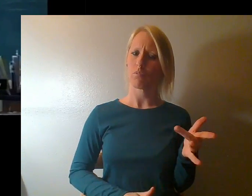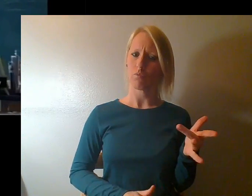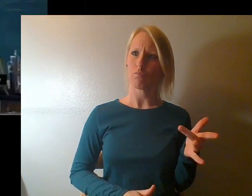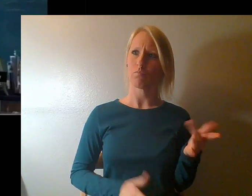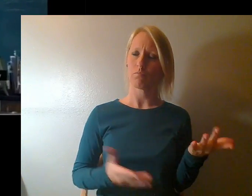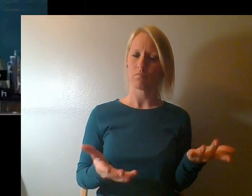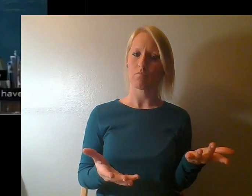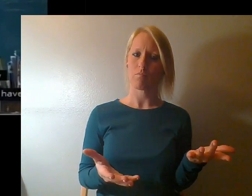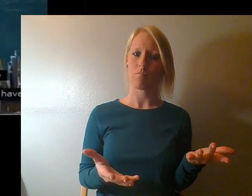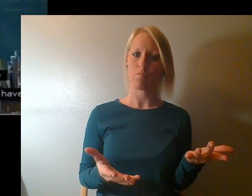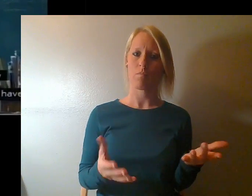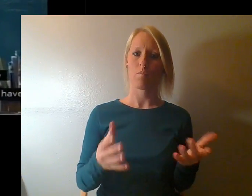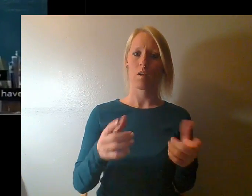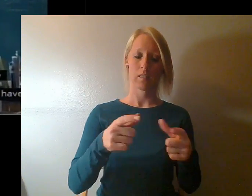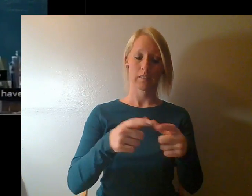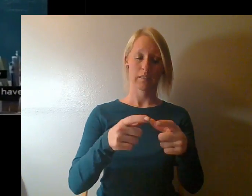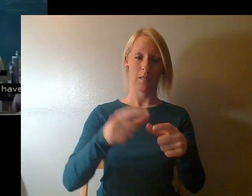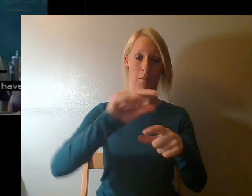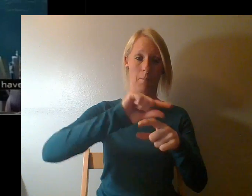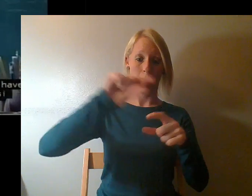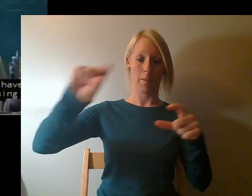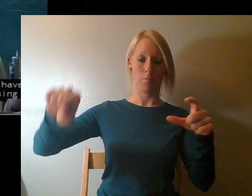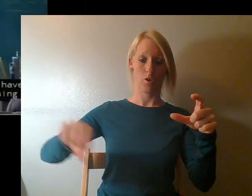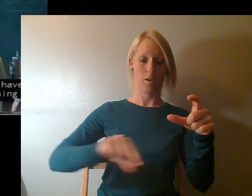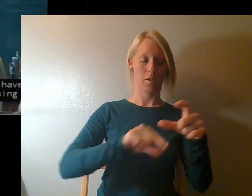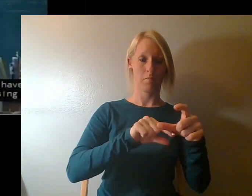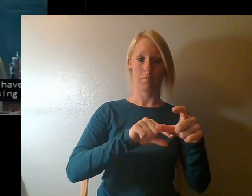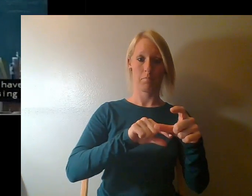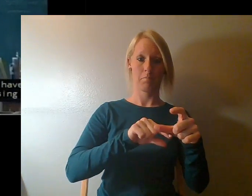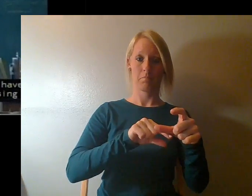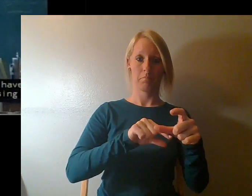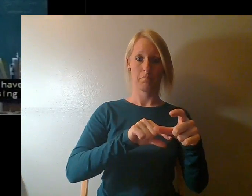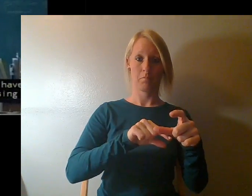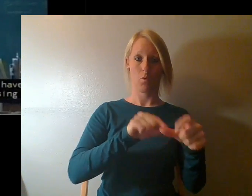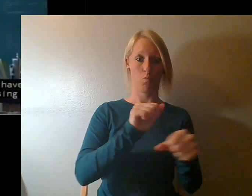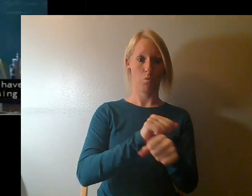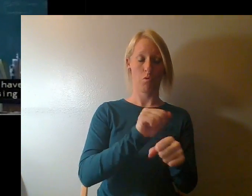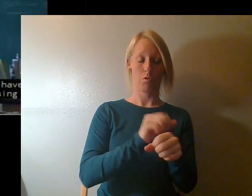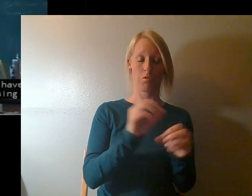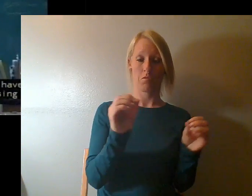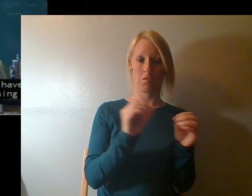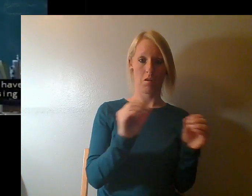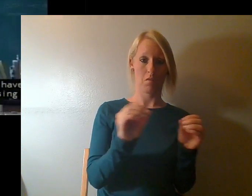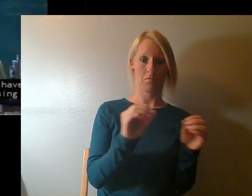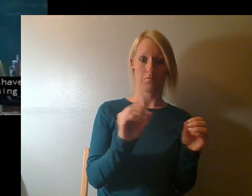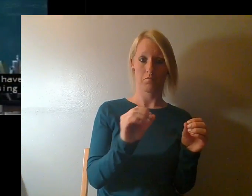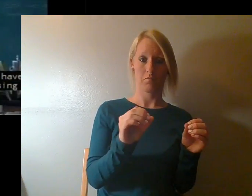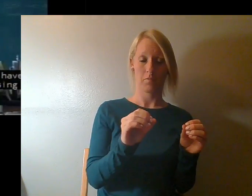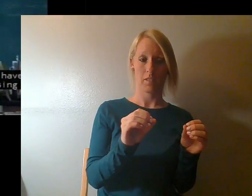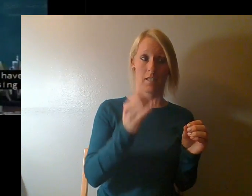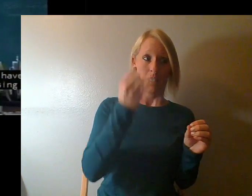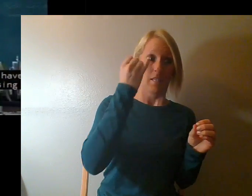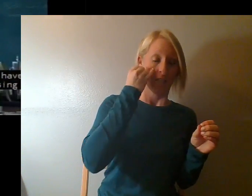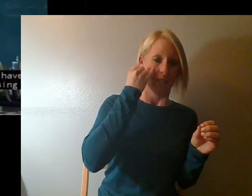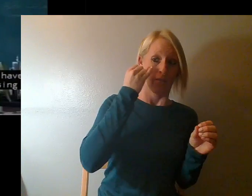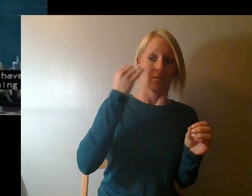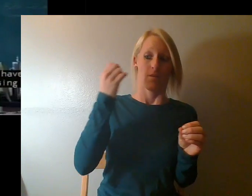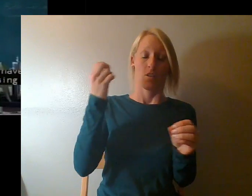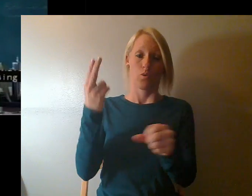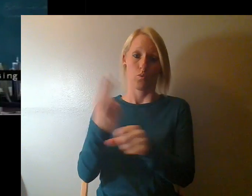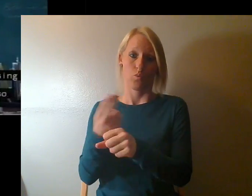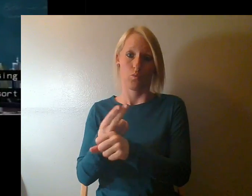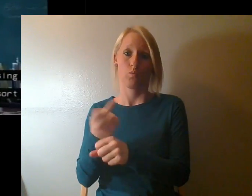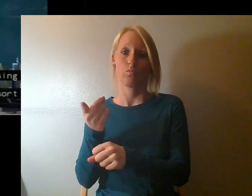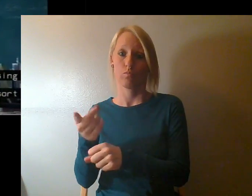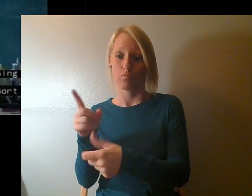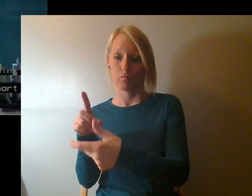The cell membrane does not have to do any work when it's using osmosis and diffusion. It doesn't have to